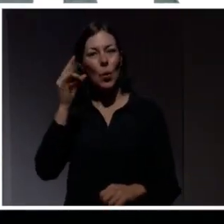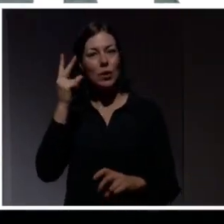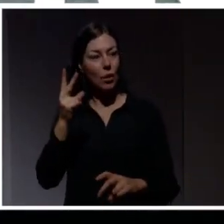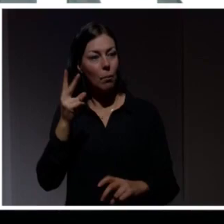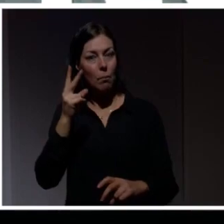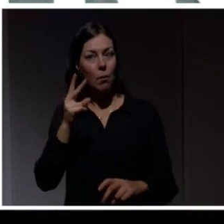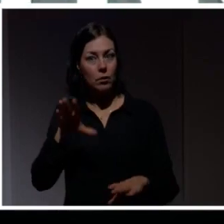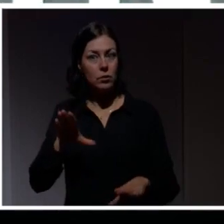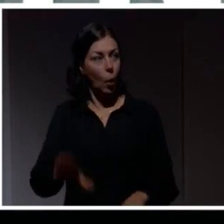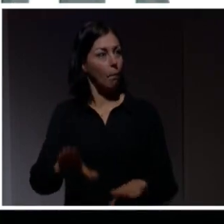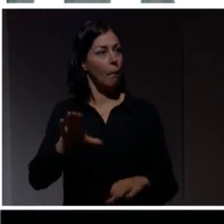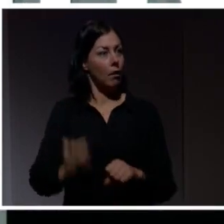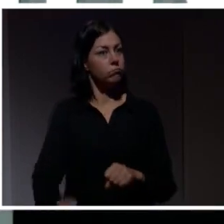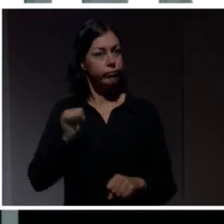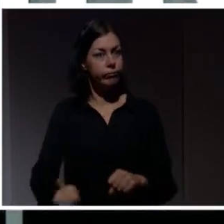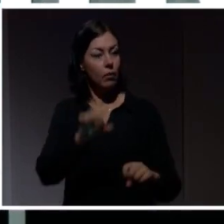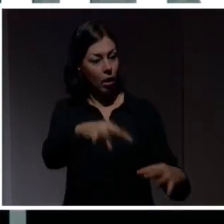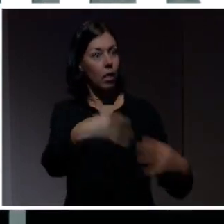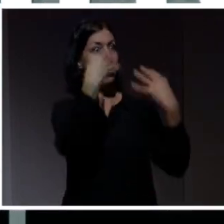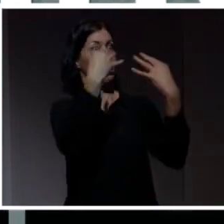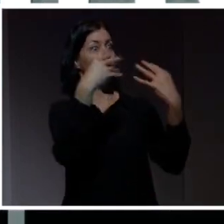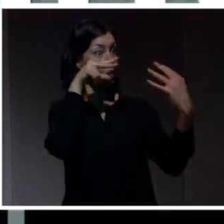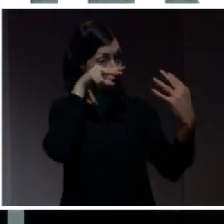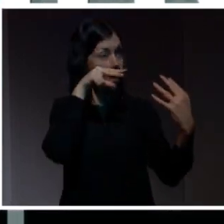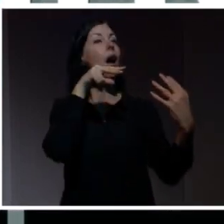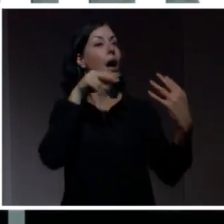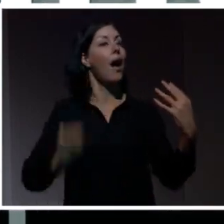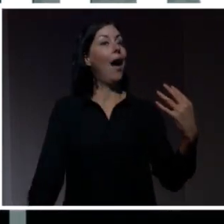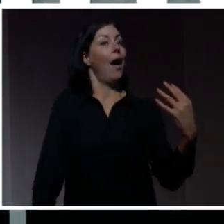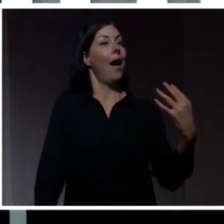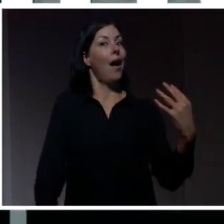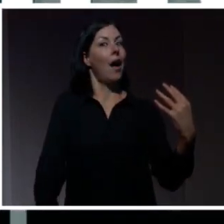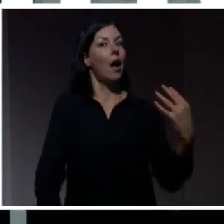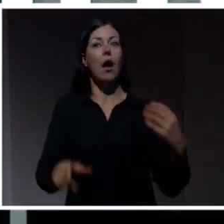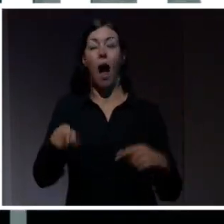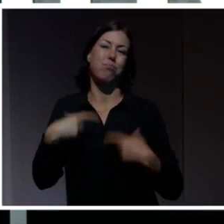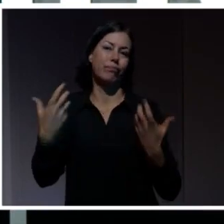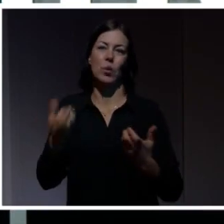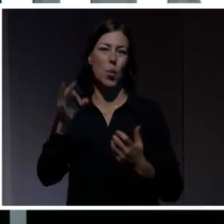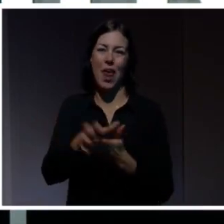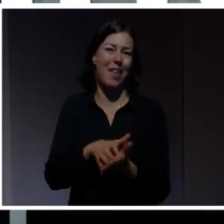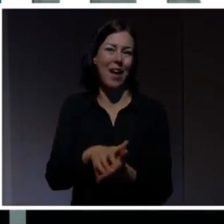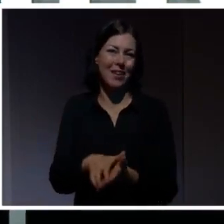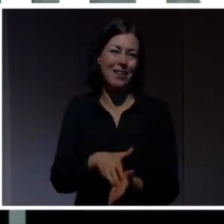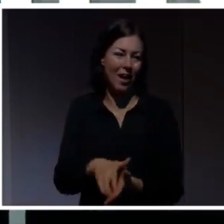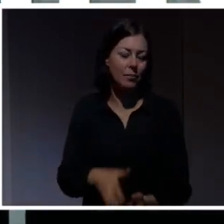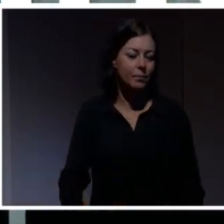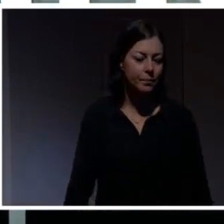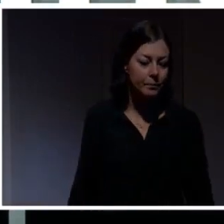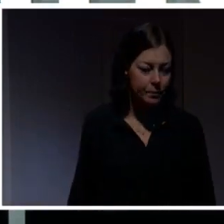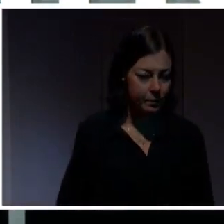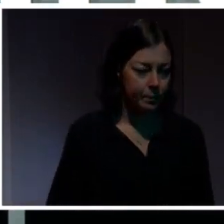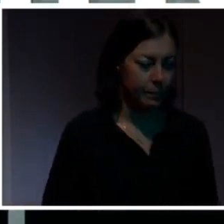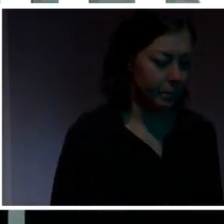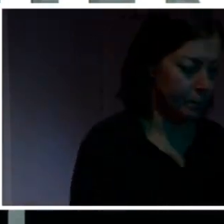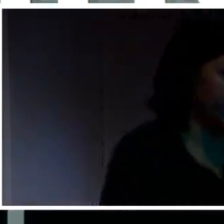stop stomping his hoof when you looked at his face. But he did not know how to add. And that is the dilemma that we are currently